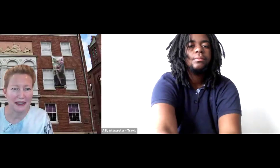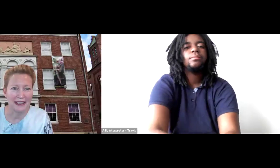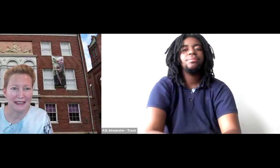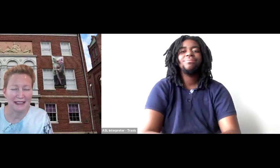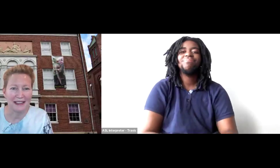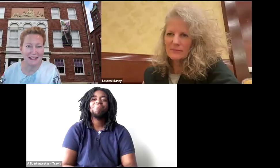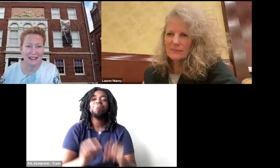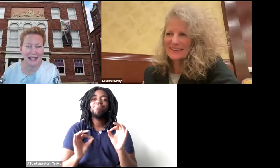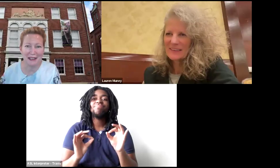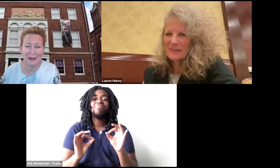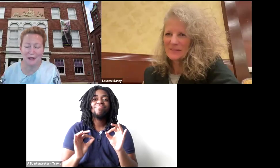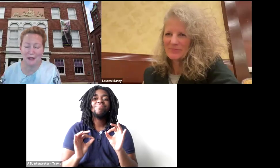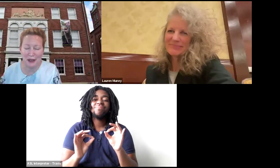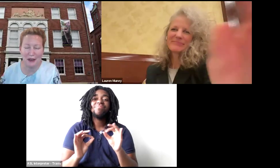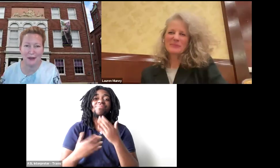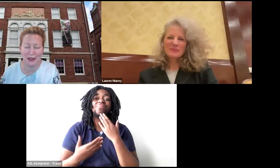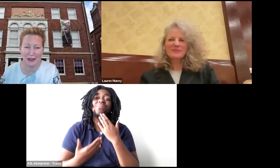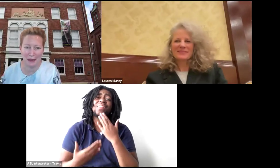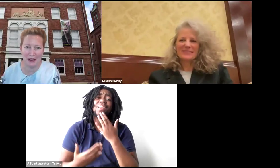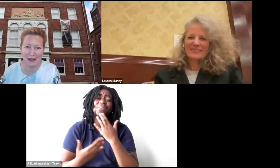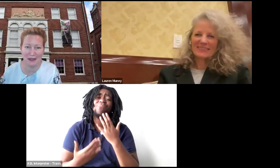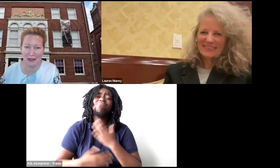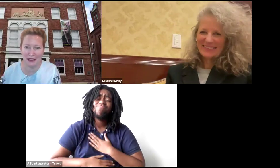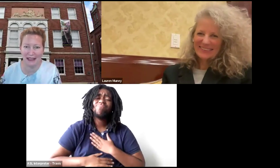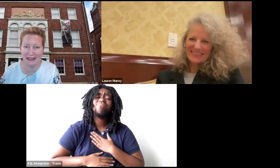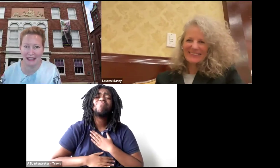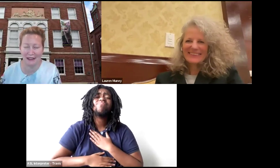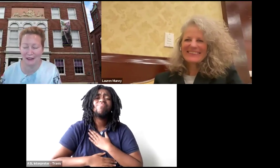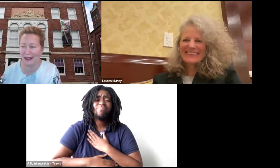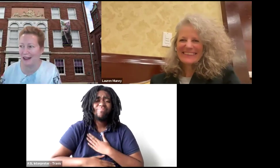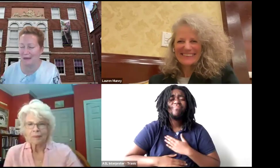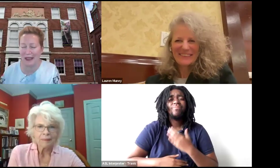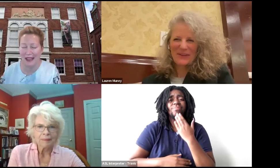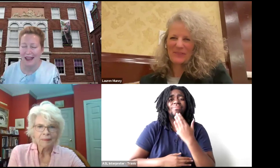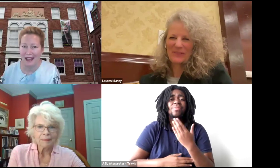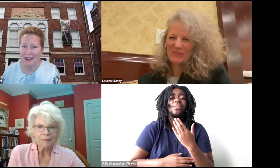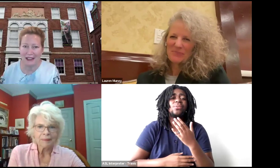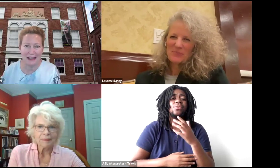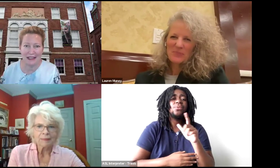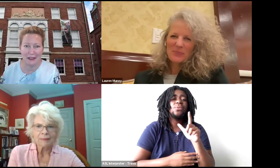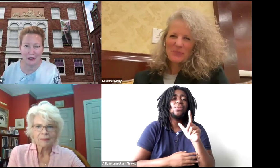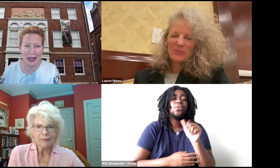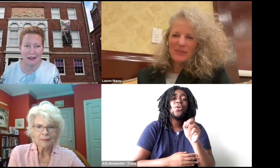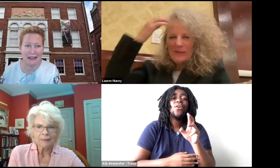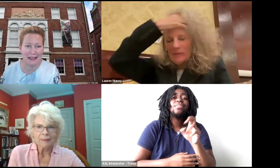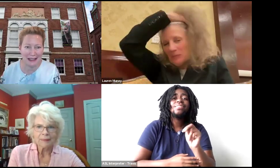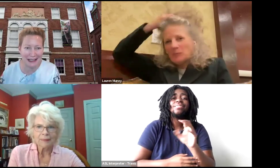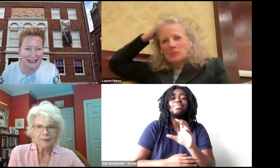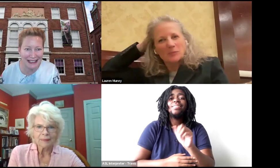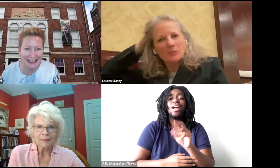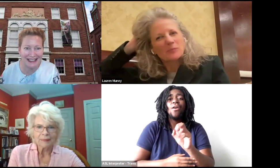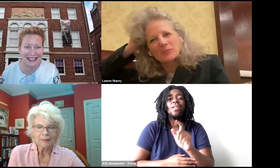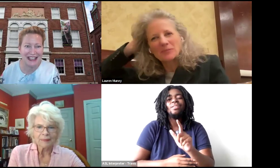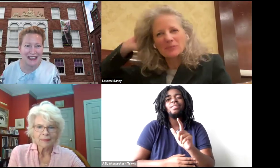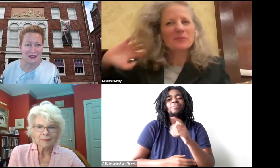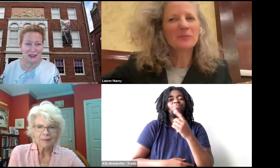All right. Gosh, thank you so very much, Lauren and Carol. I just can't tell you how exciting